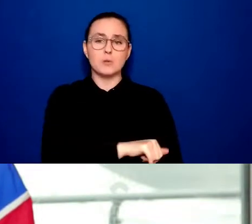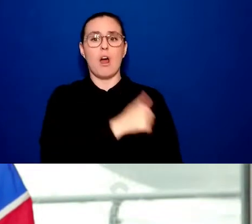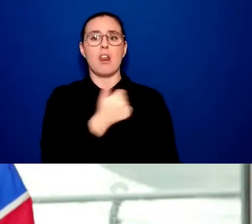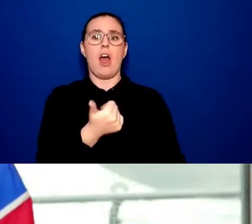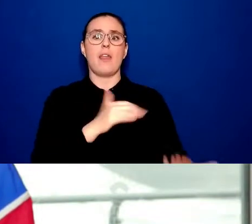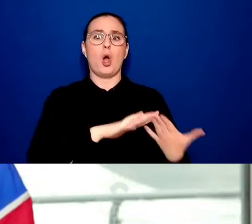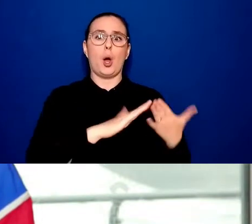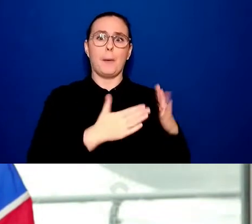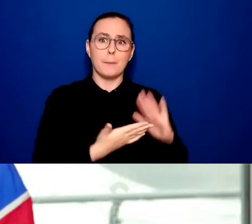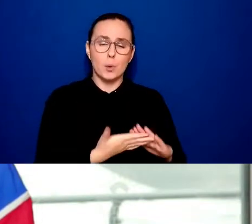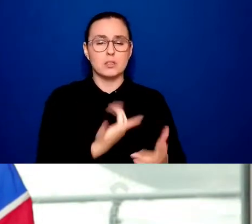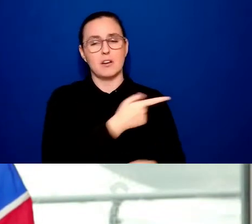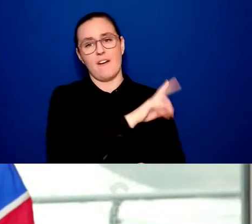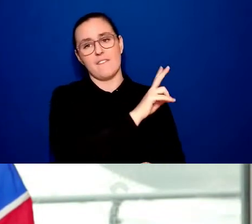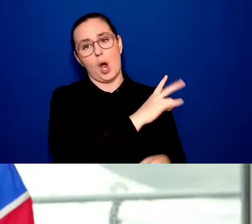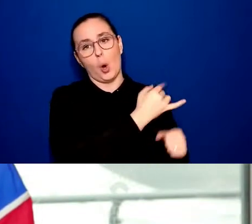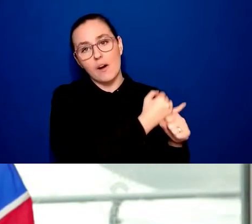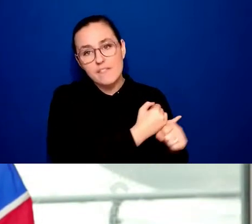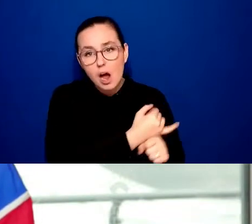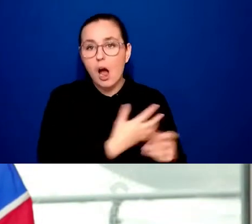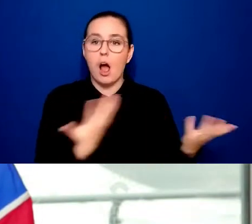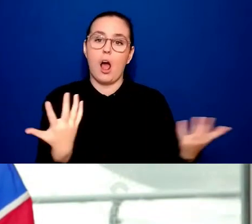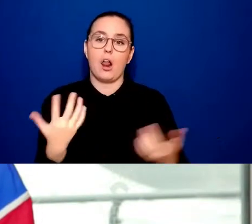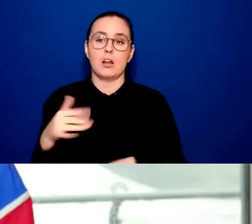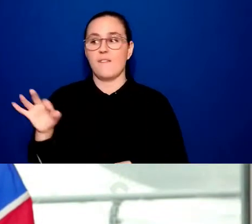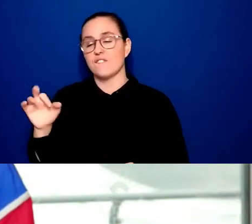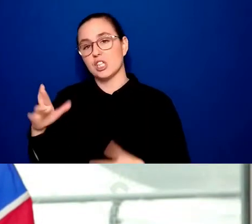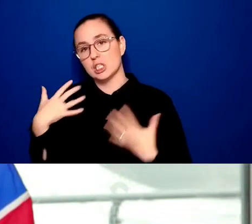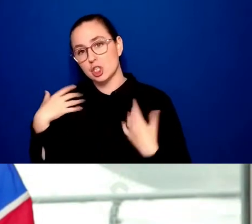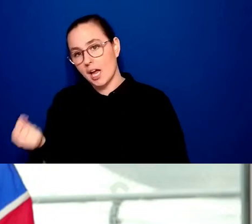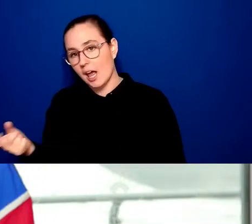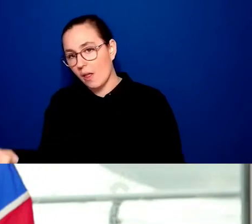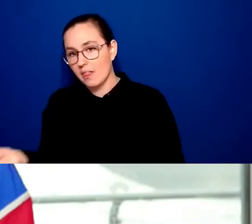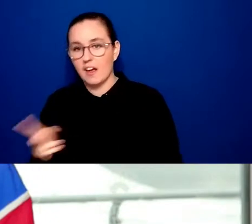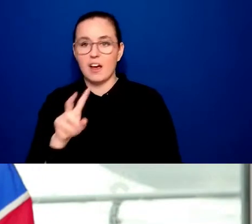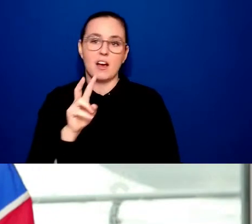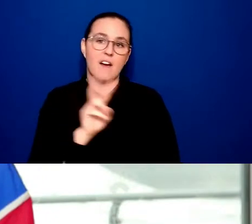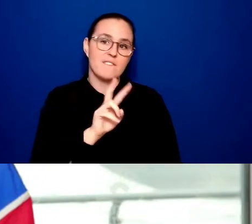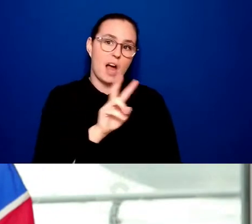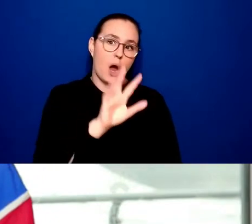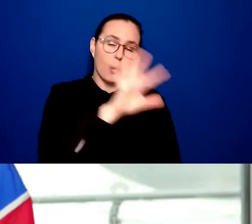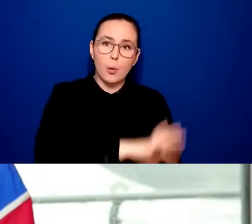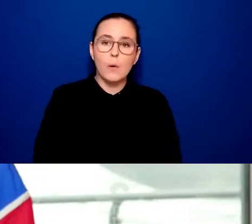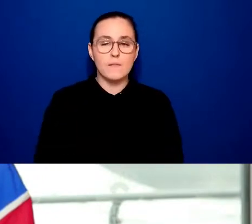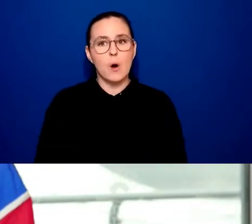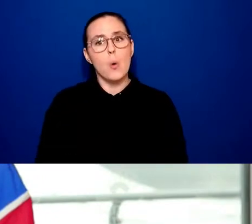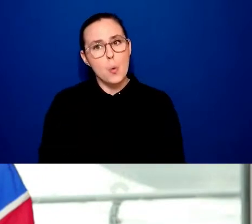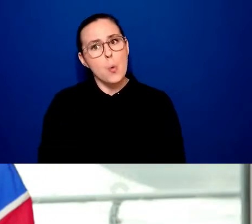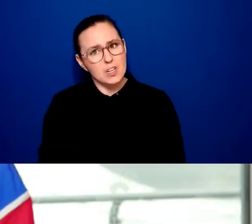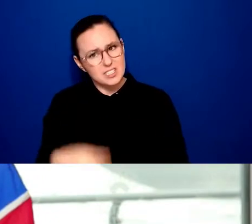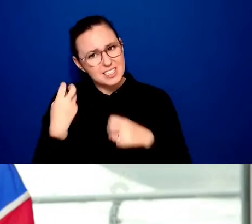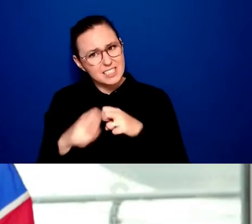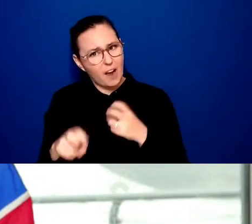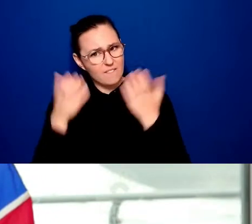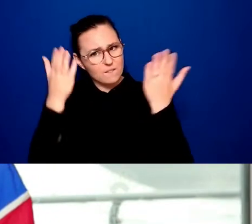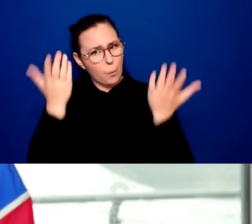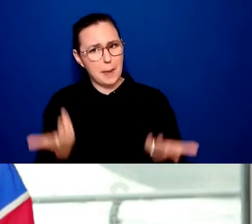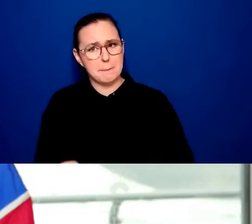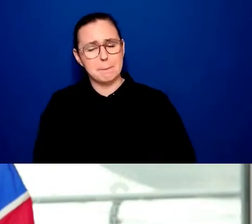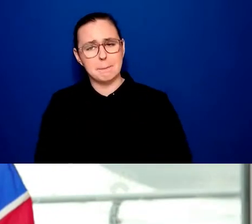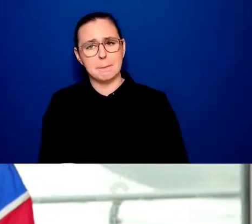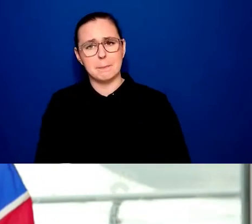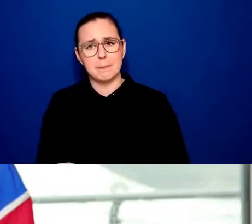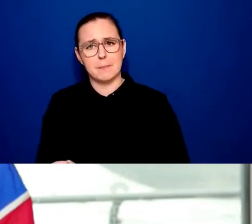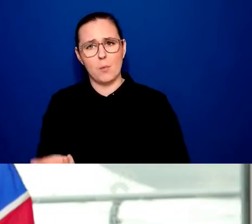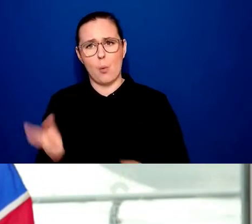Fraser Health Authority, to Surrey or Royal Columbian or other hospitals. How difficult that is. And yes, we'll take you back, but